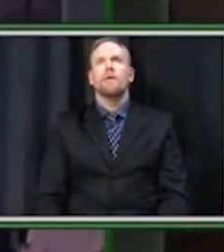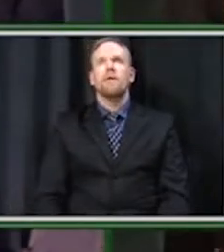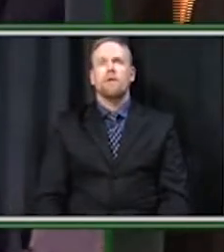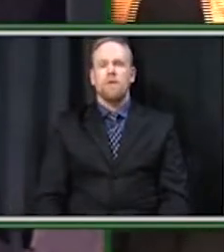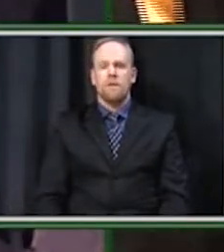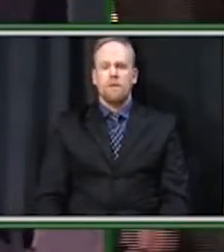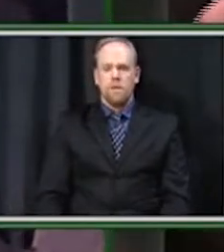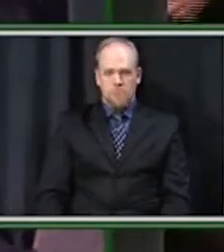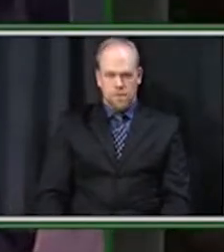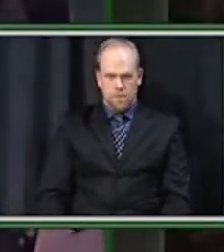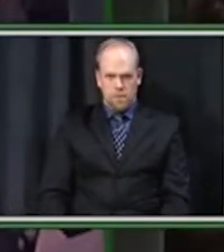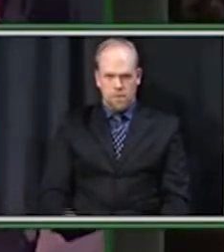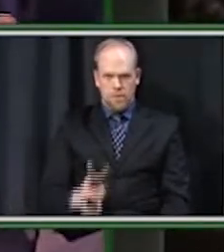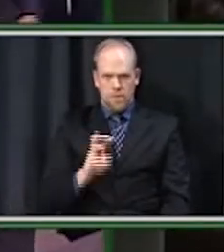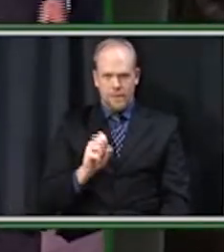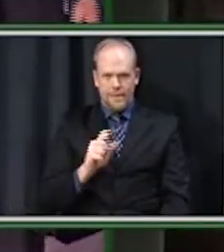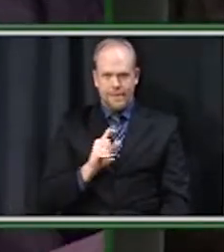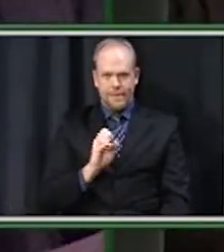Wesley Zahner.